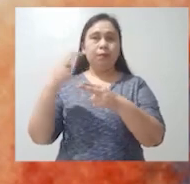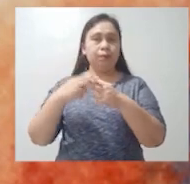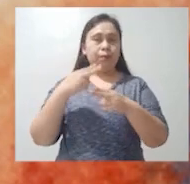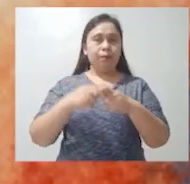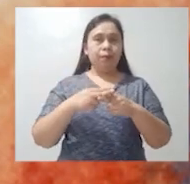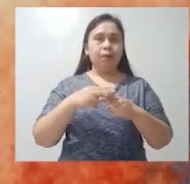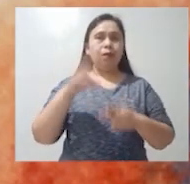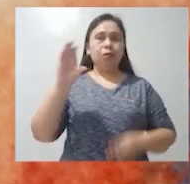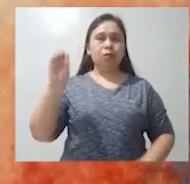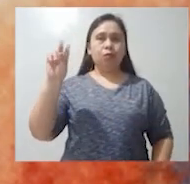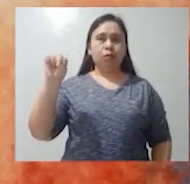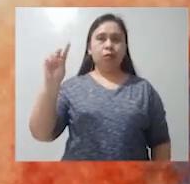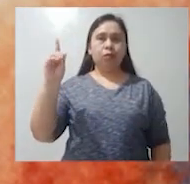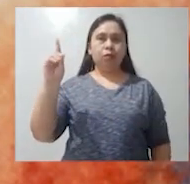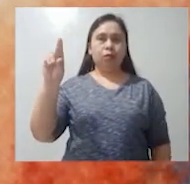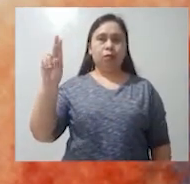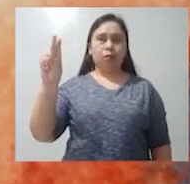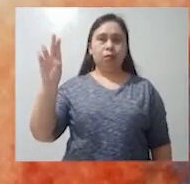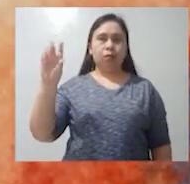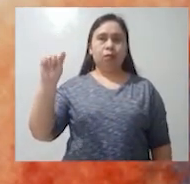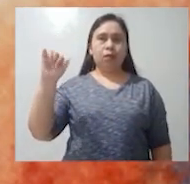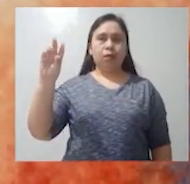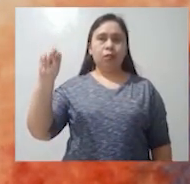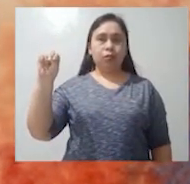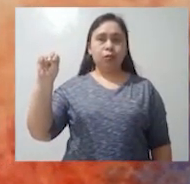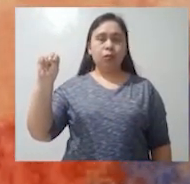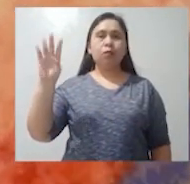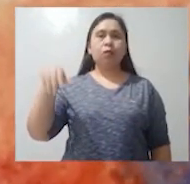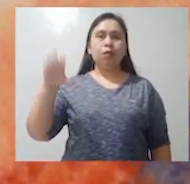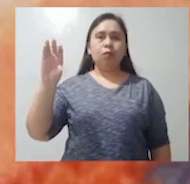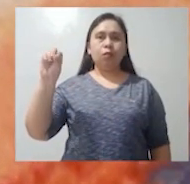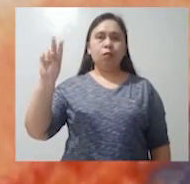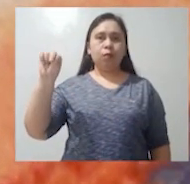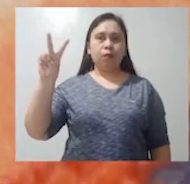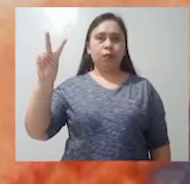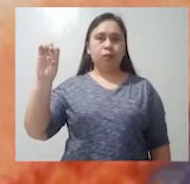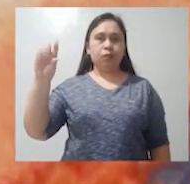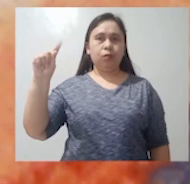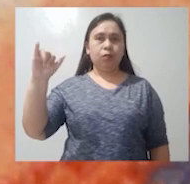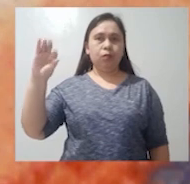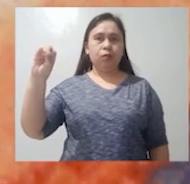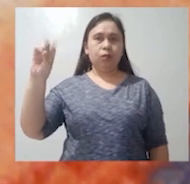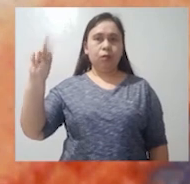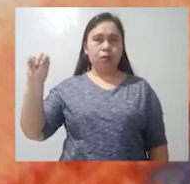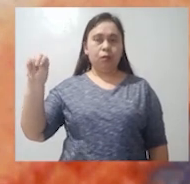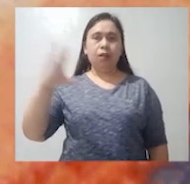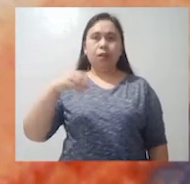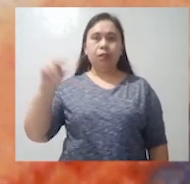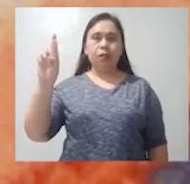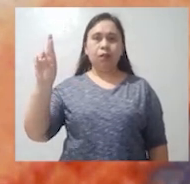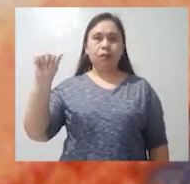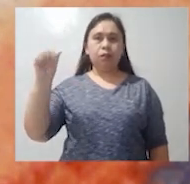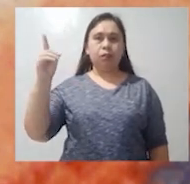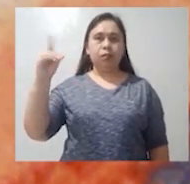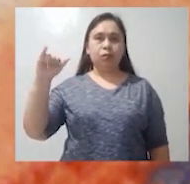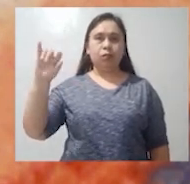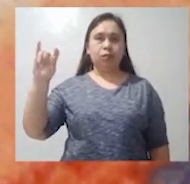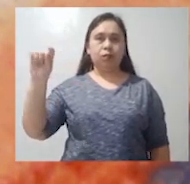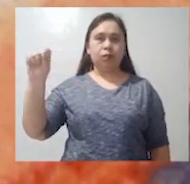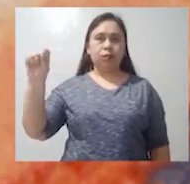conduction, convection, and radiation. To check your understanding about these, let us have an